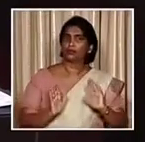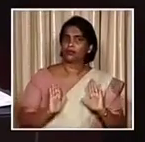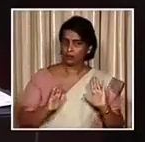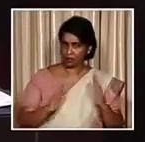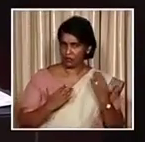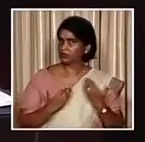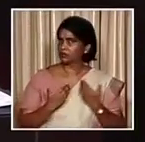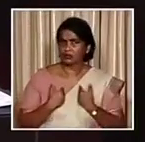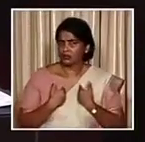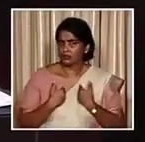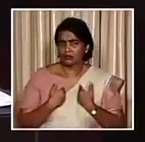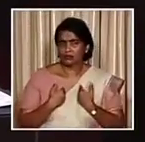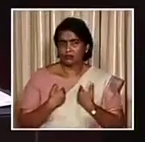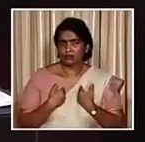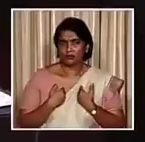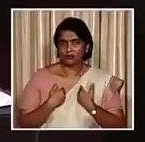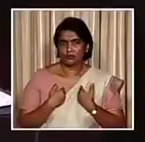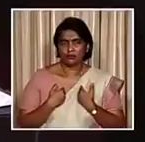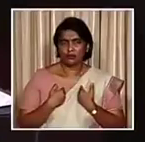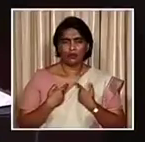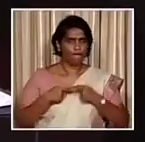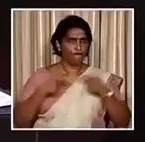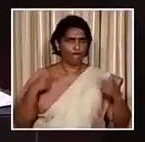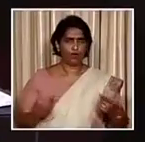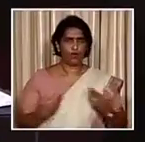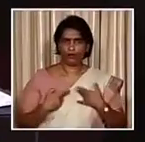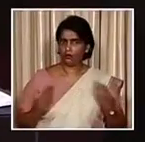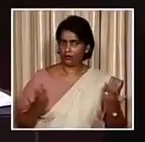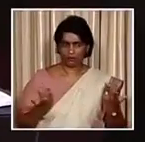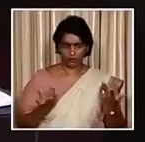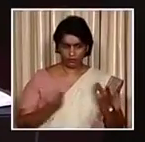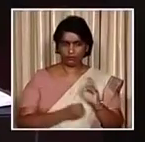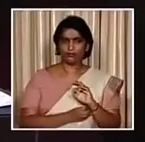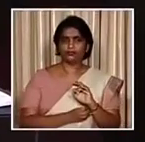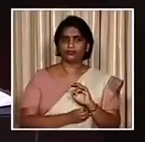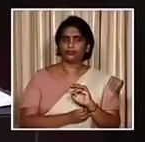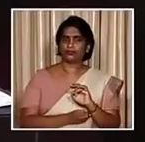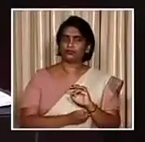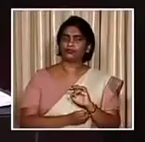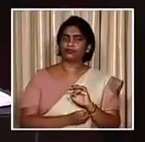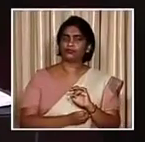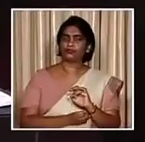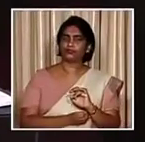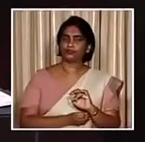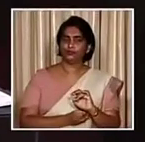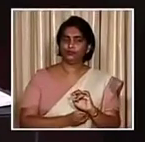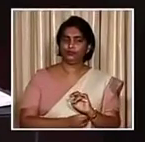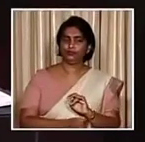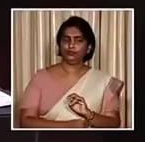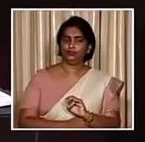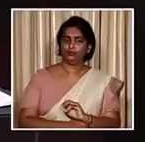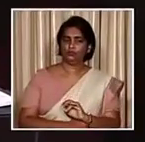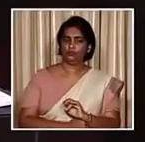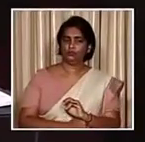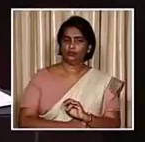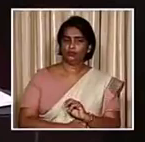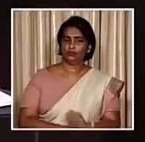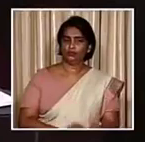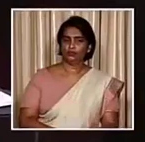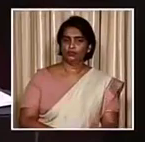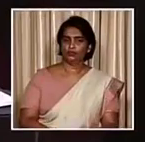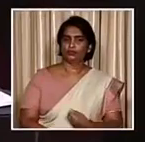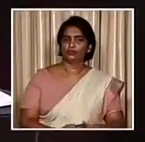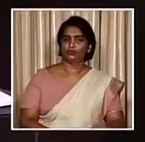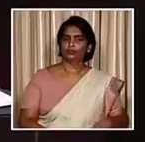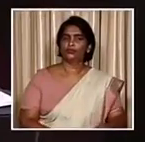the divestiture of shares of profitable government institutions. Yes. So after the questions, we'll commence the debate. Yes,